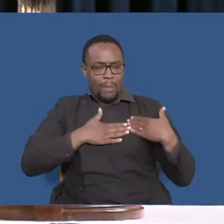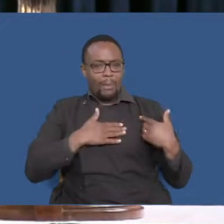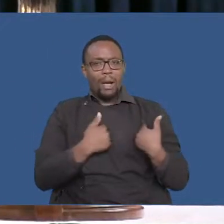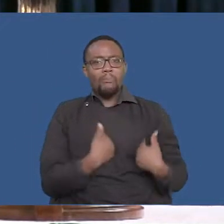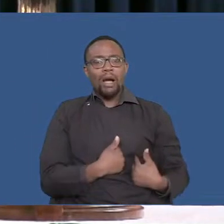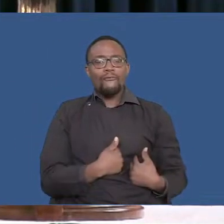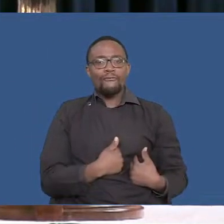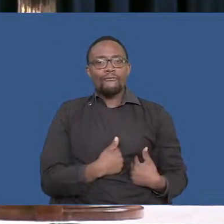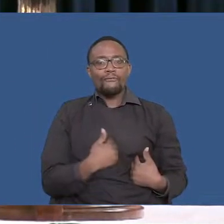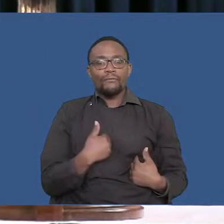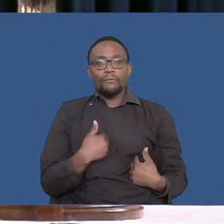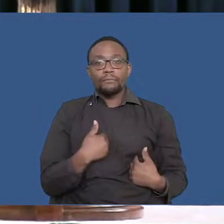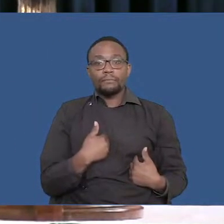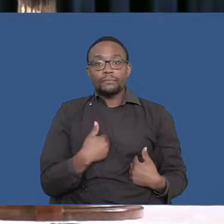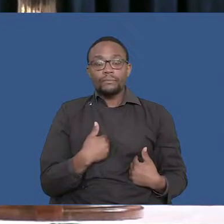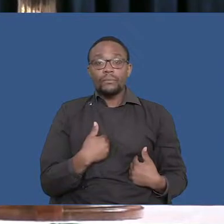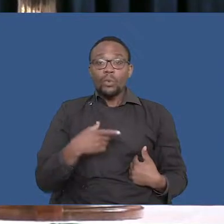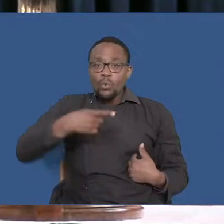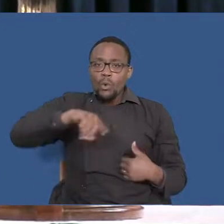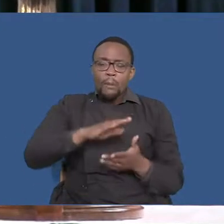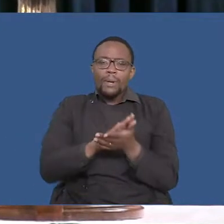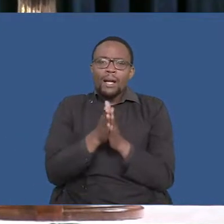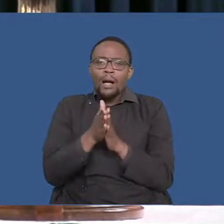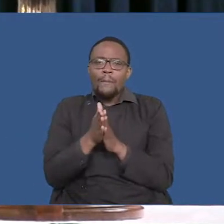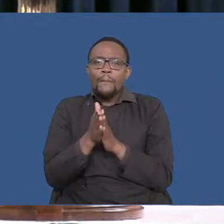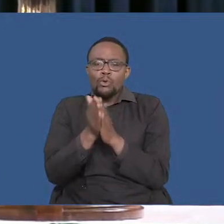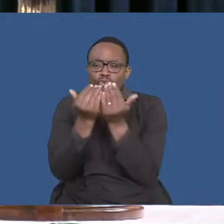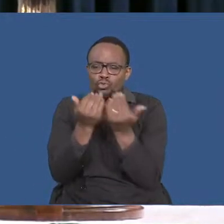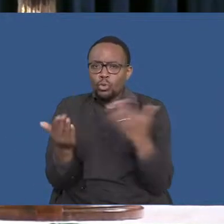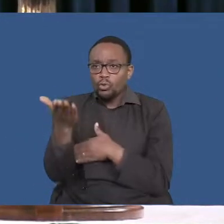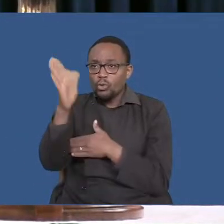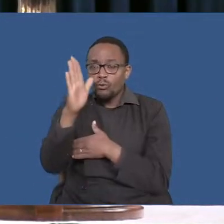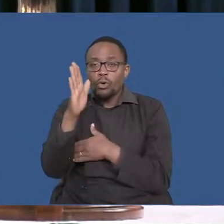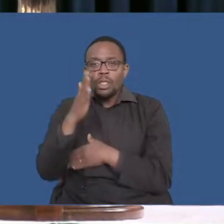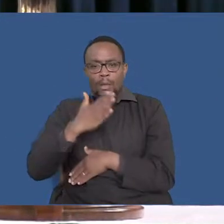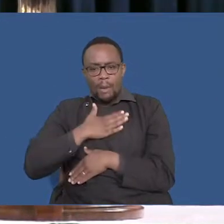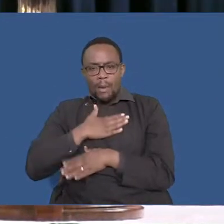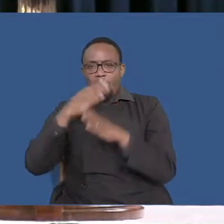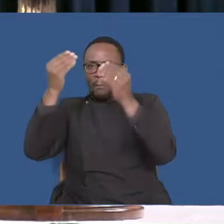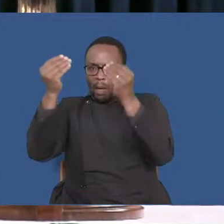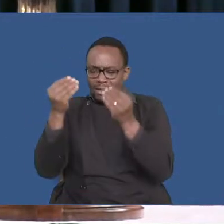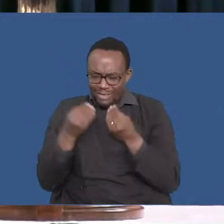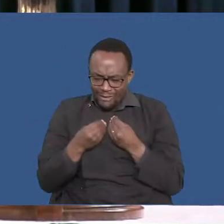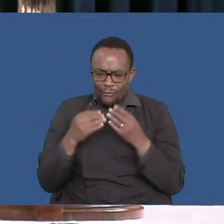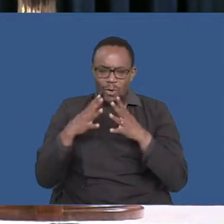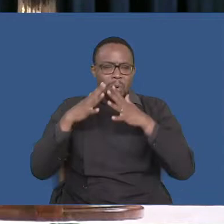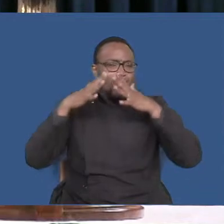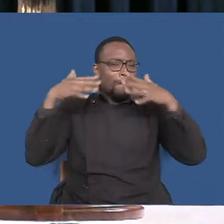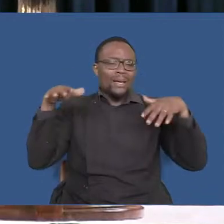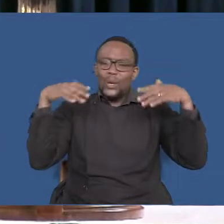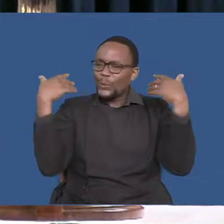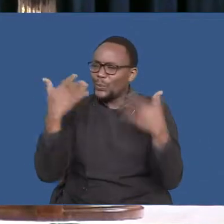In fact, we become partakers of his divine nature, whereby we are given exceedingly great and